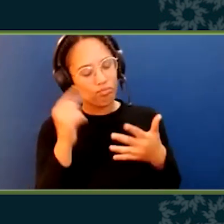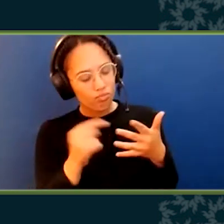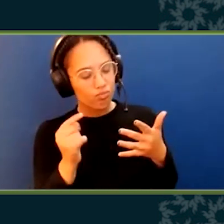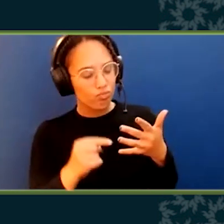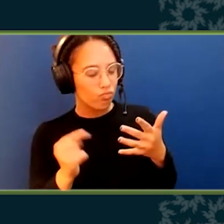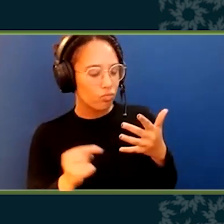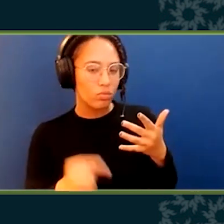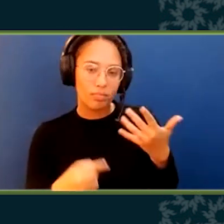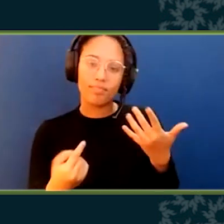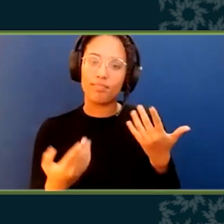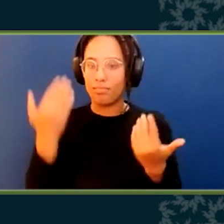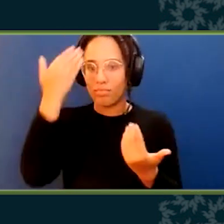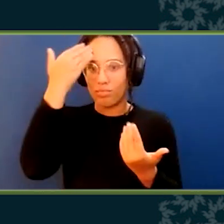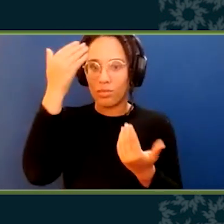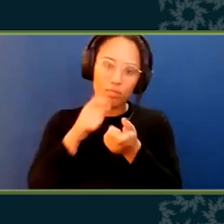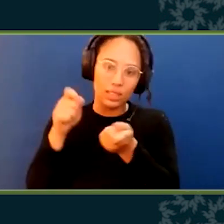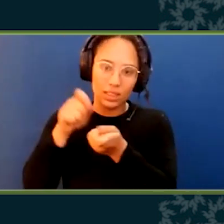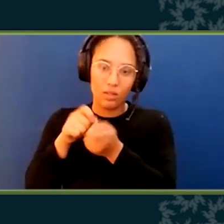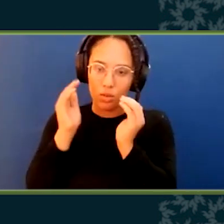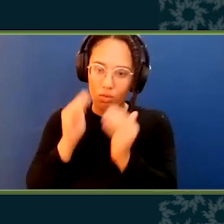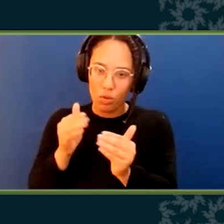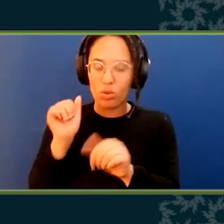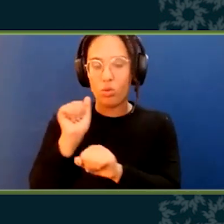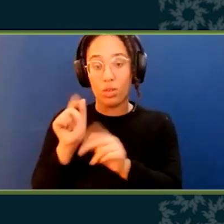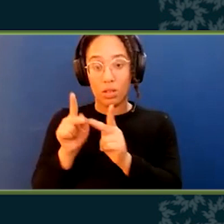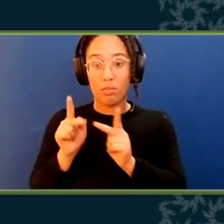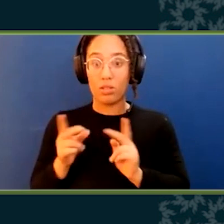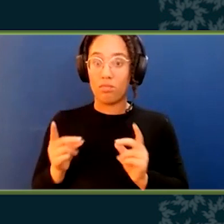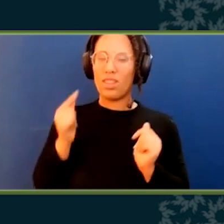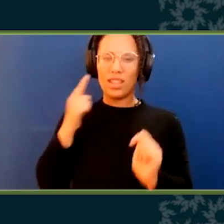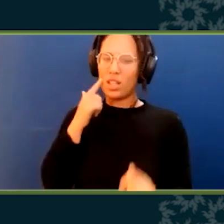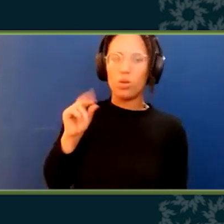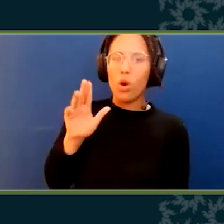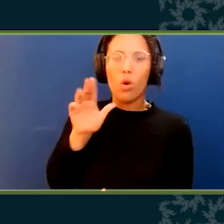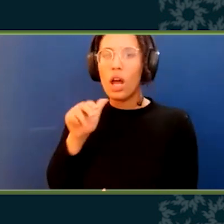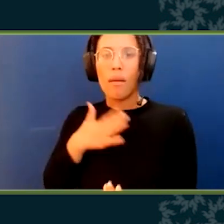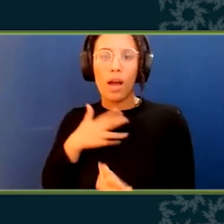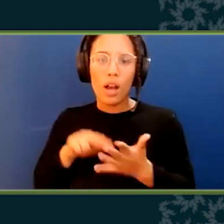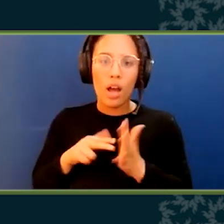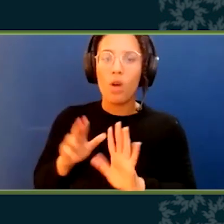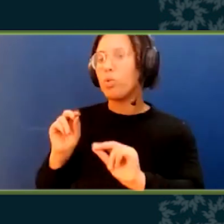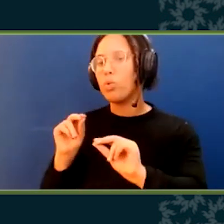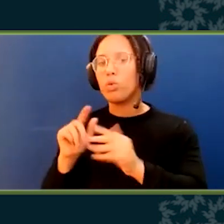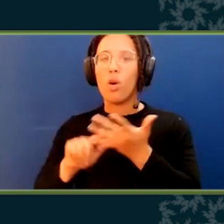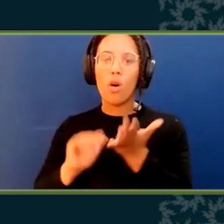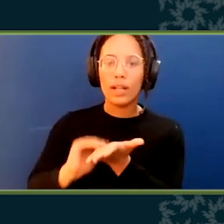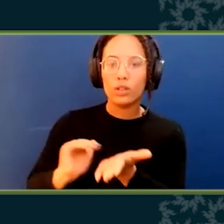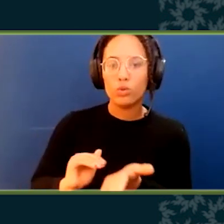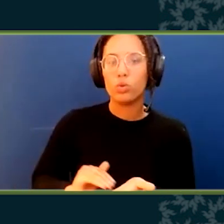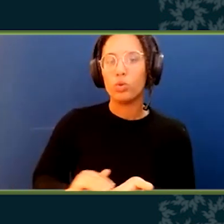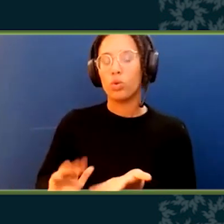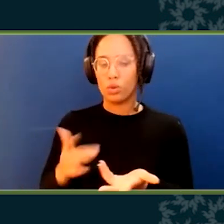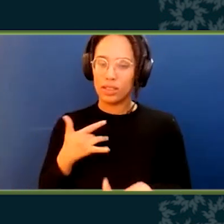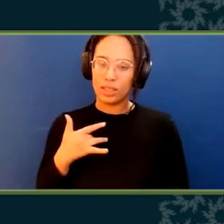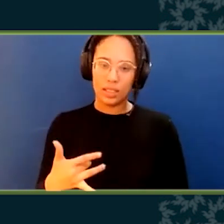the workplace, you automatically have that defense of, oh no, that was not what I was meaning to do, or this was not my intention, or that was not my